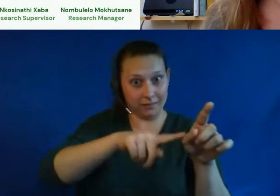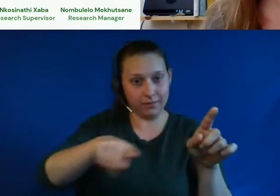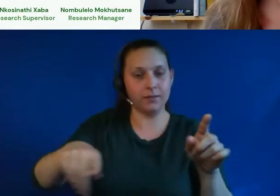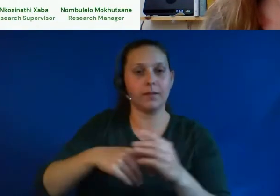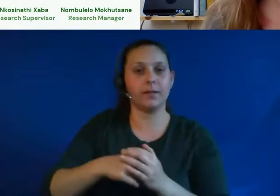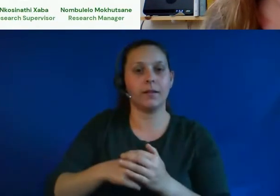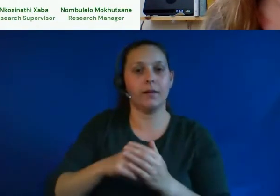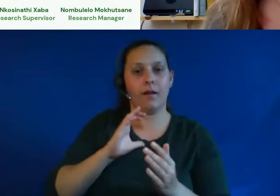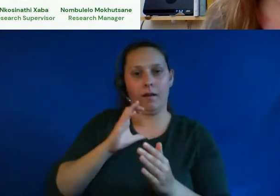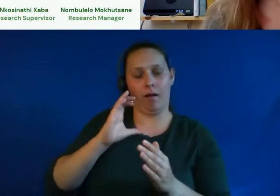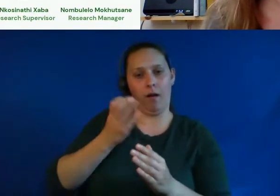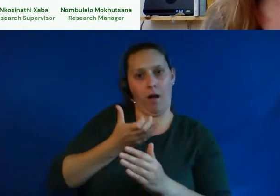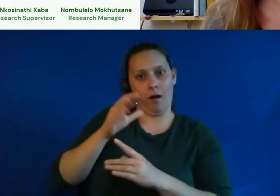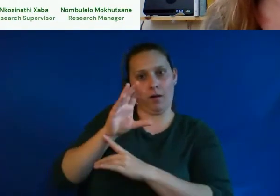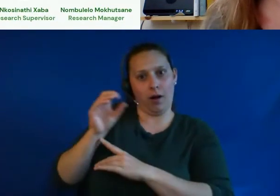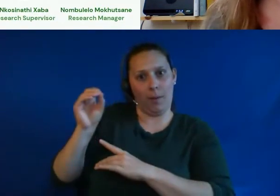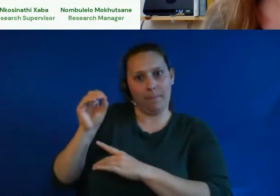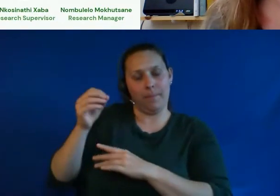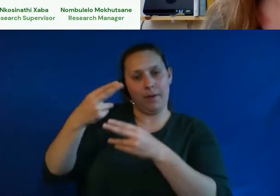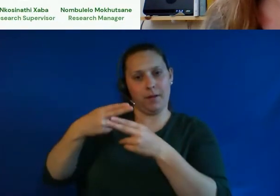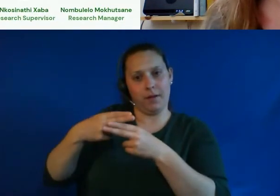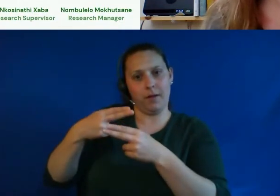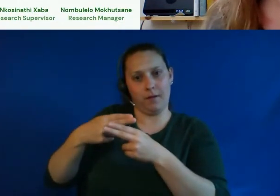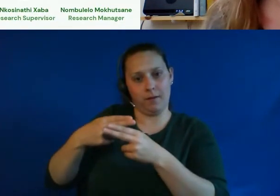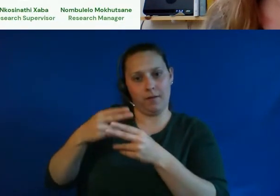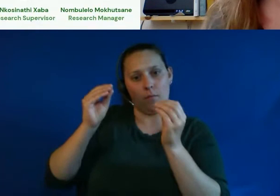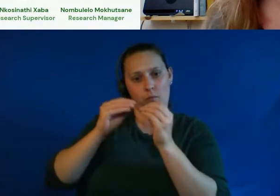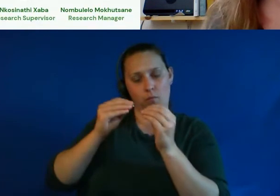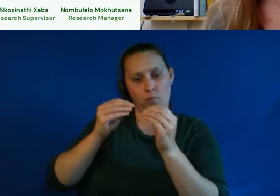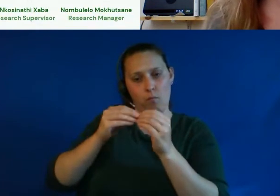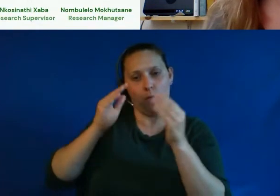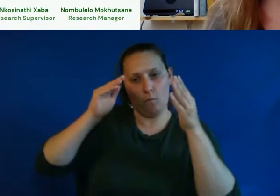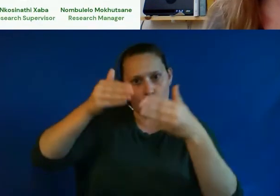our brand and actually make it menstruator focused.